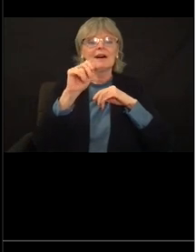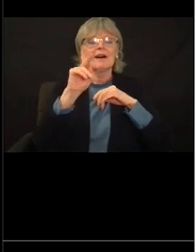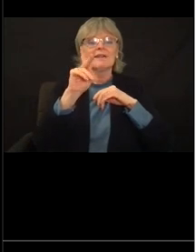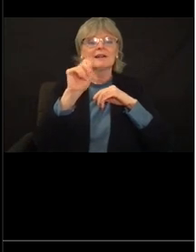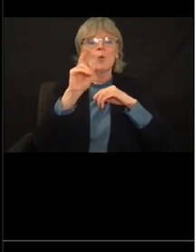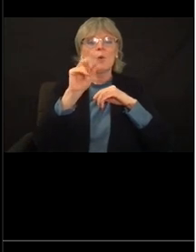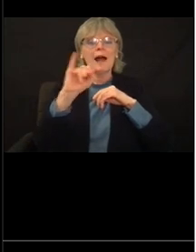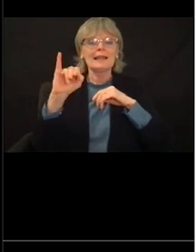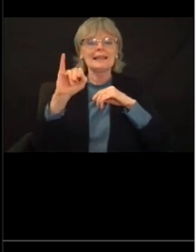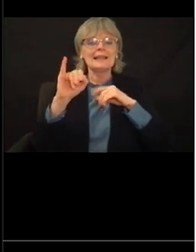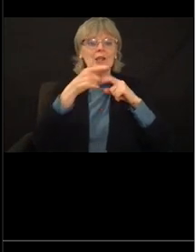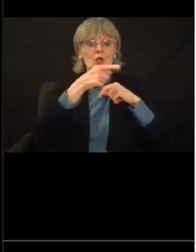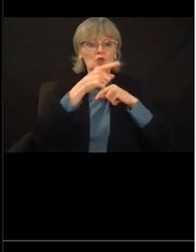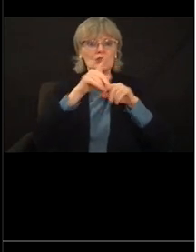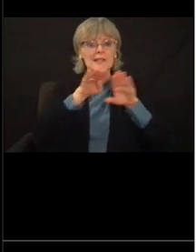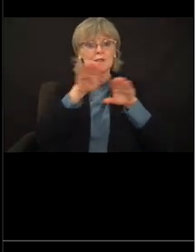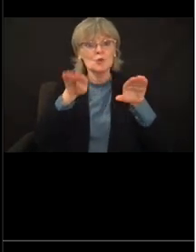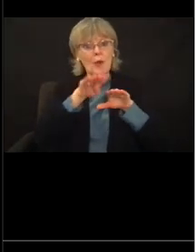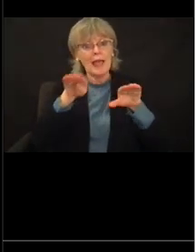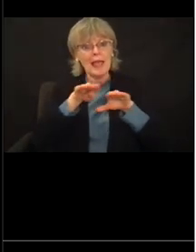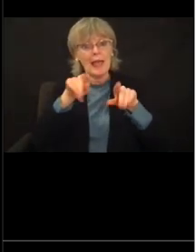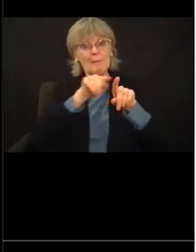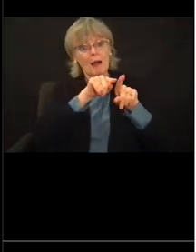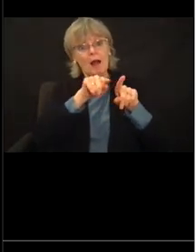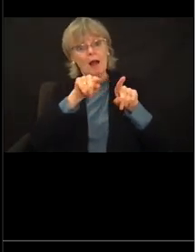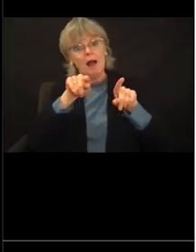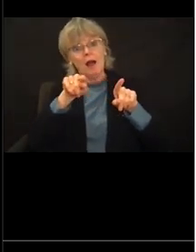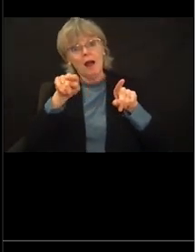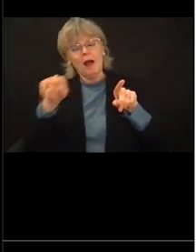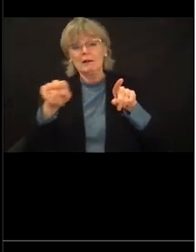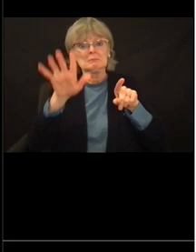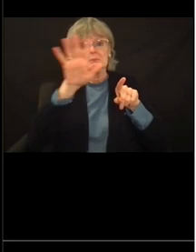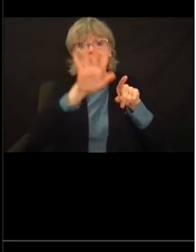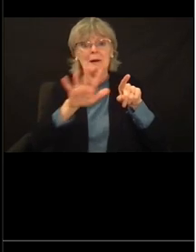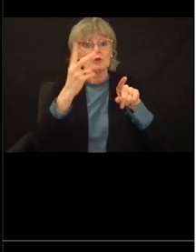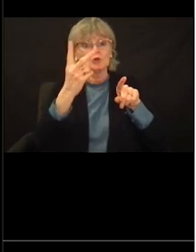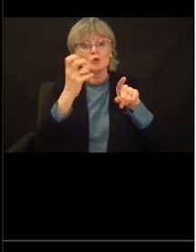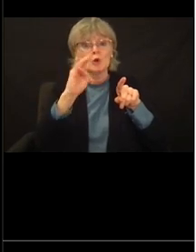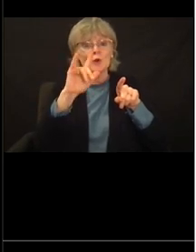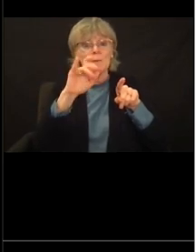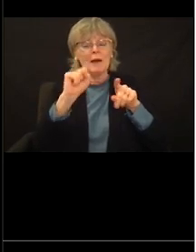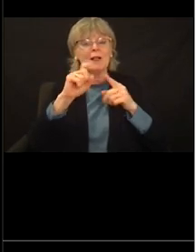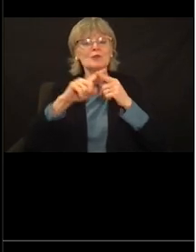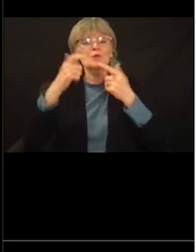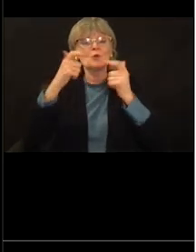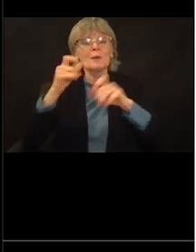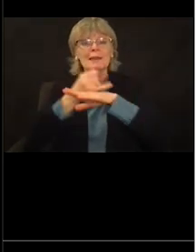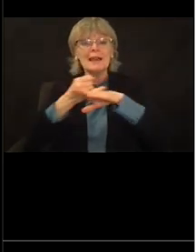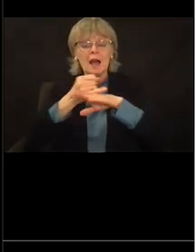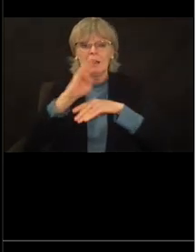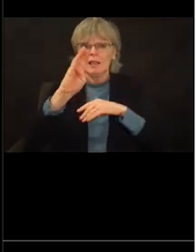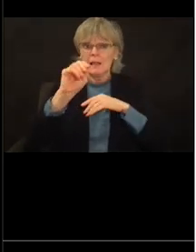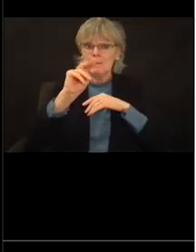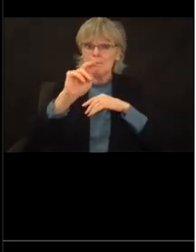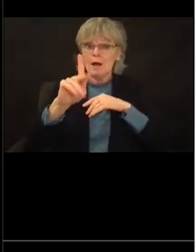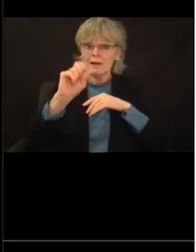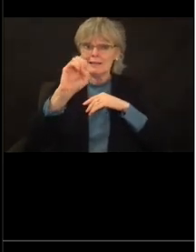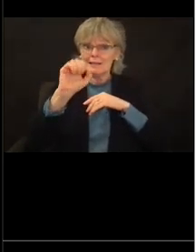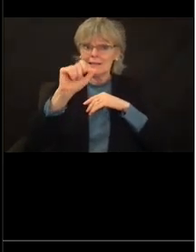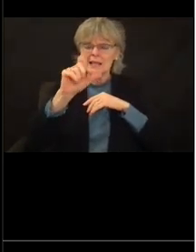she swam all the way to the Big Island. So that's several hundreds of miles. So monk seals can swim really far.